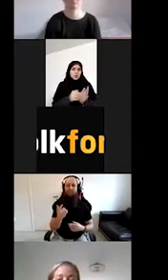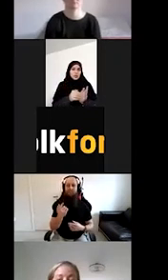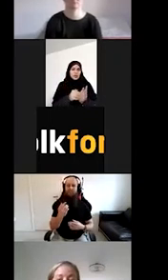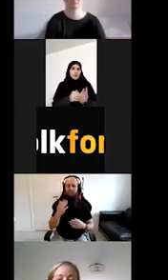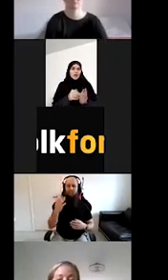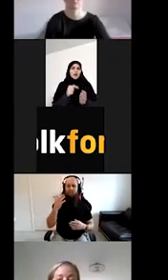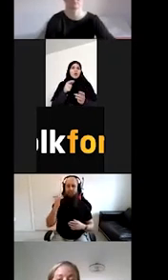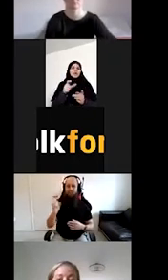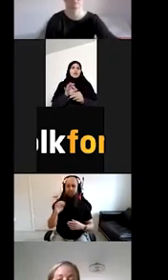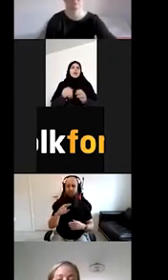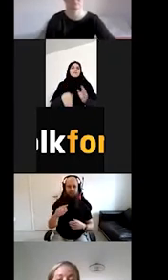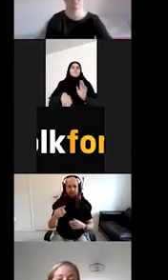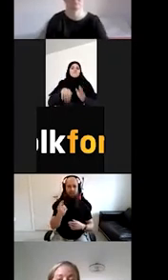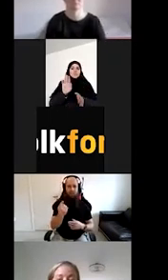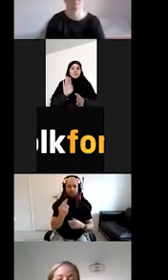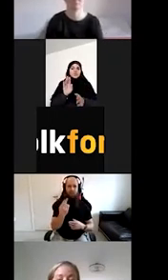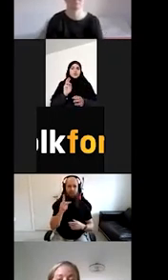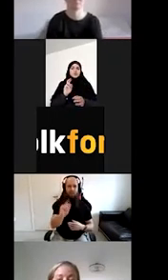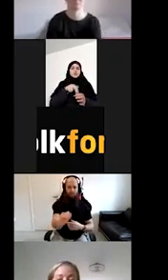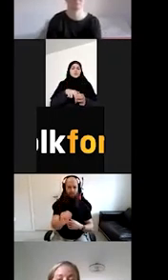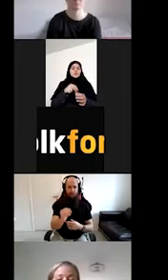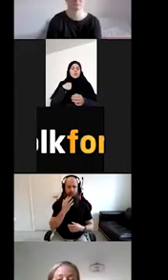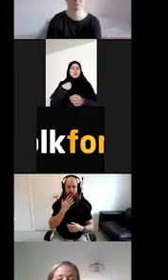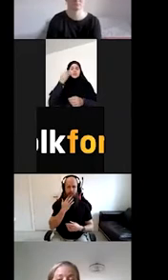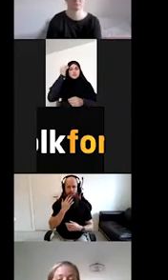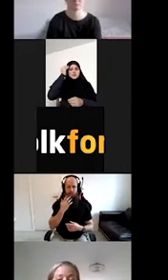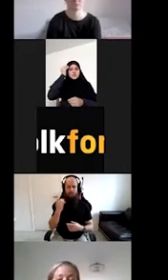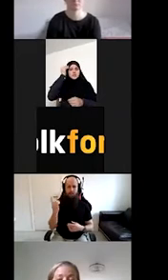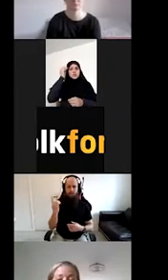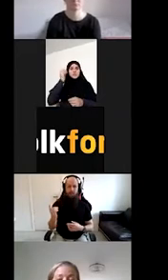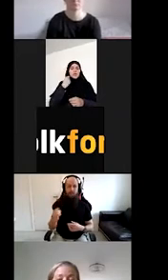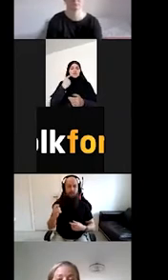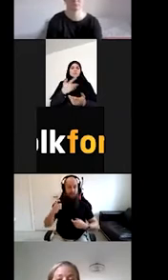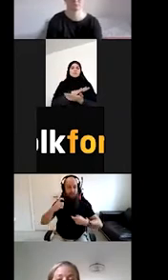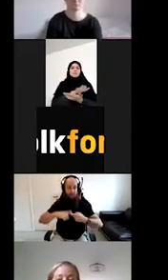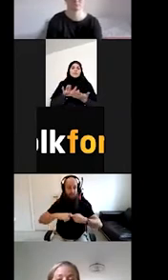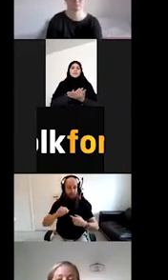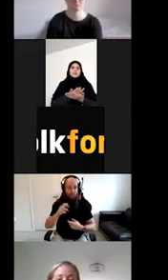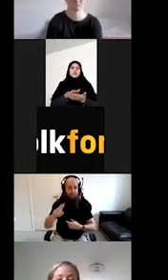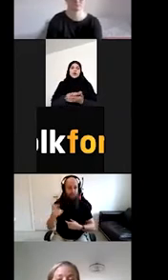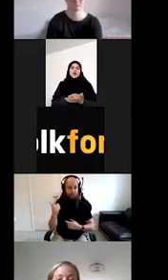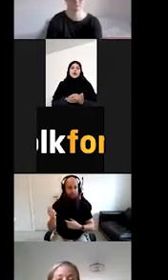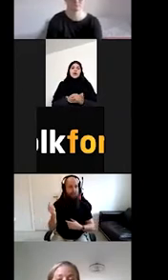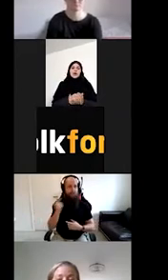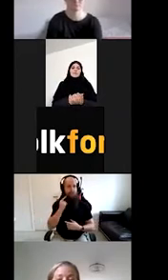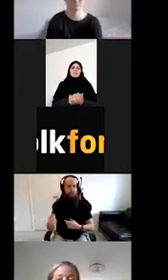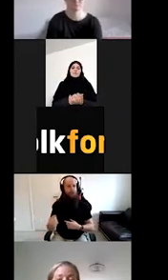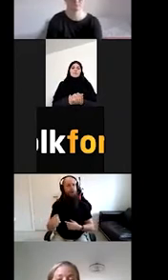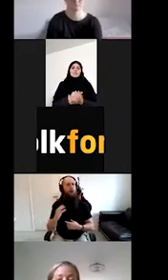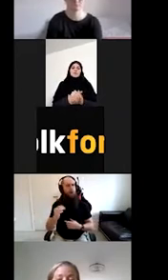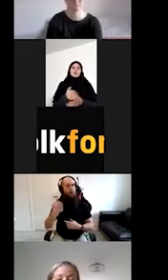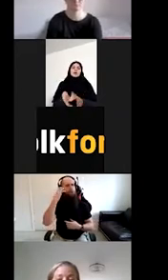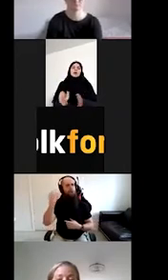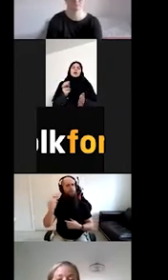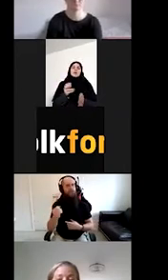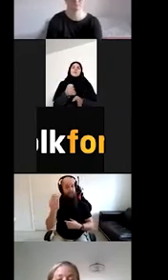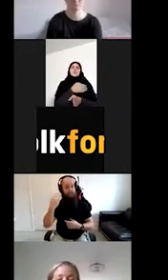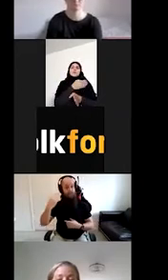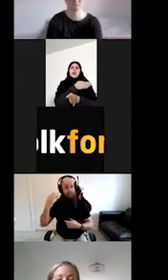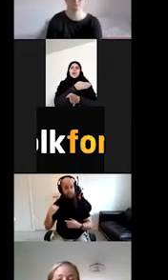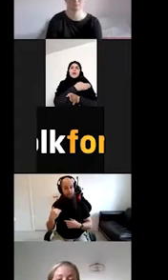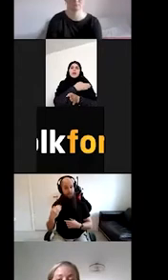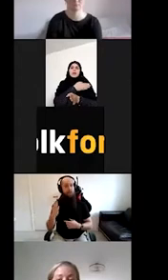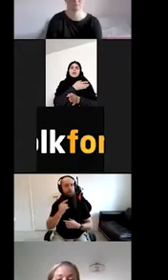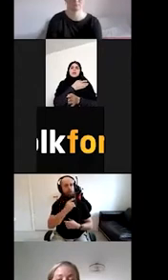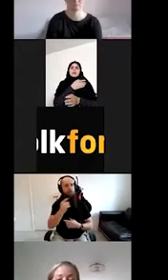remember him saying that when it comes to Annex 7, he remembers that at the time they were trying to help persons